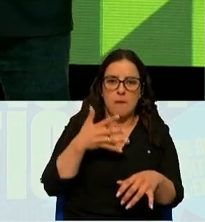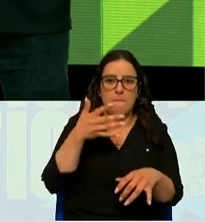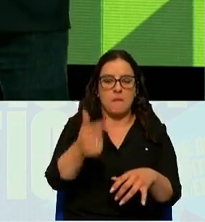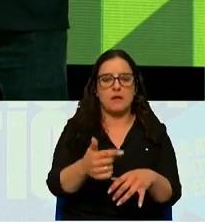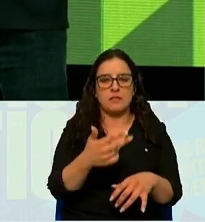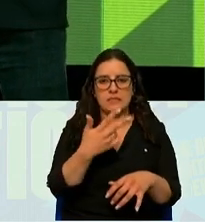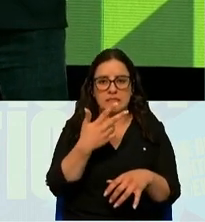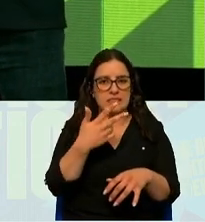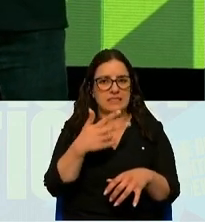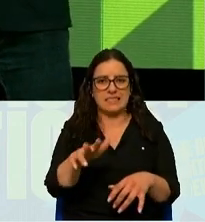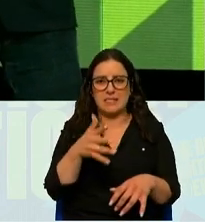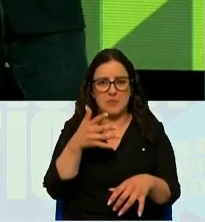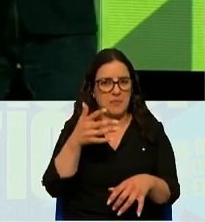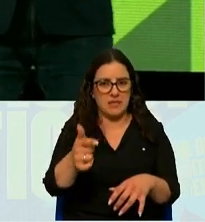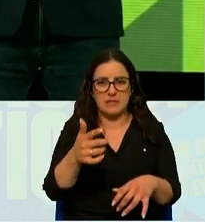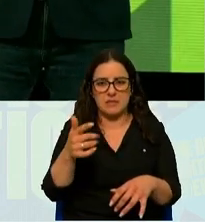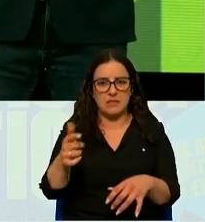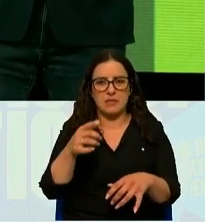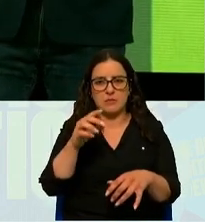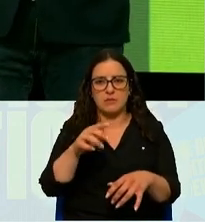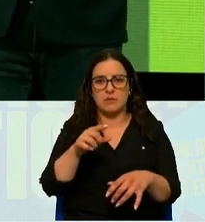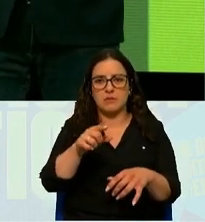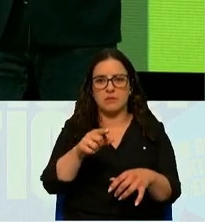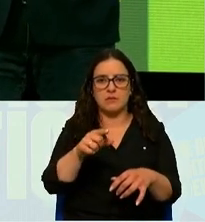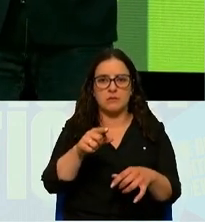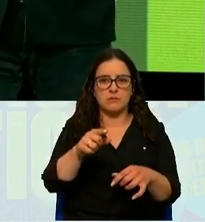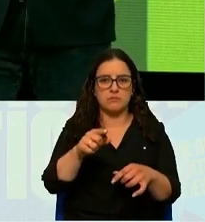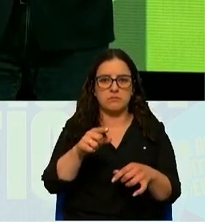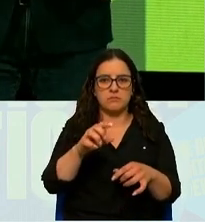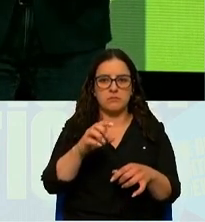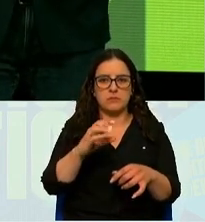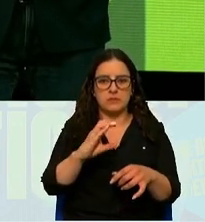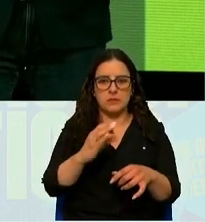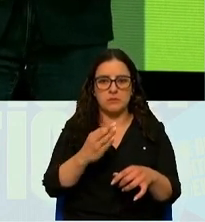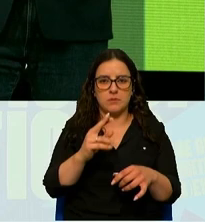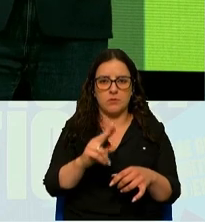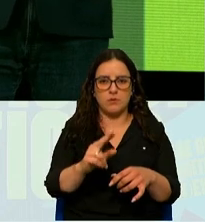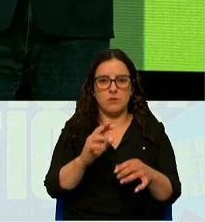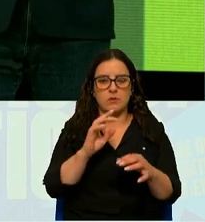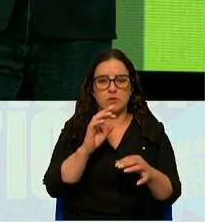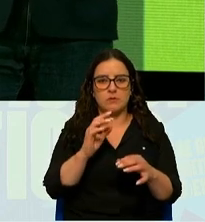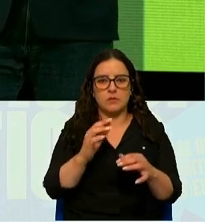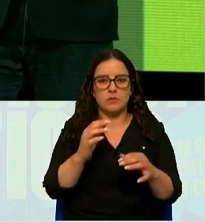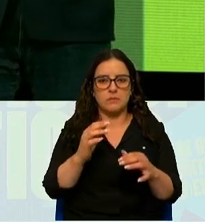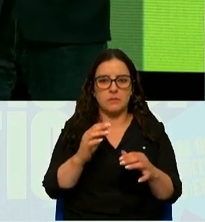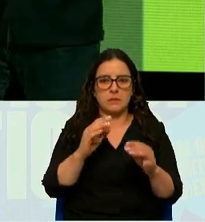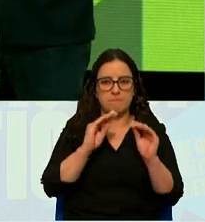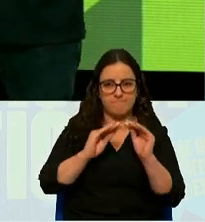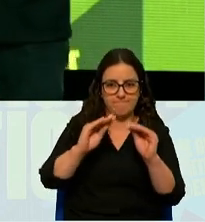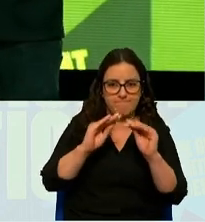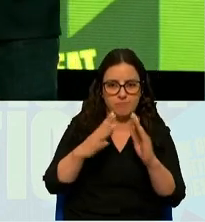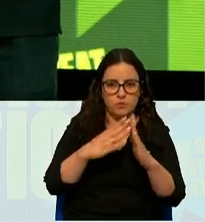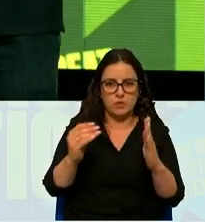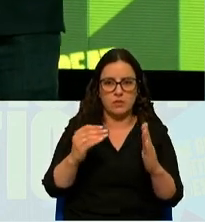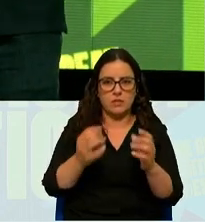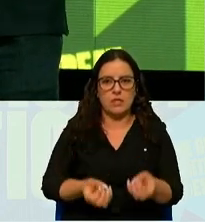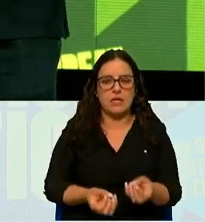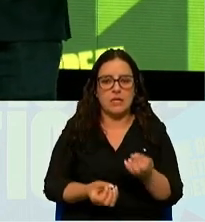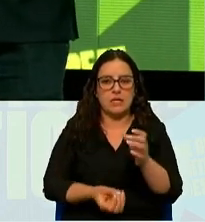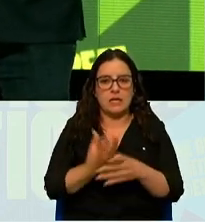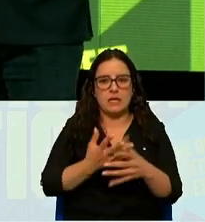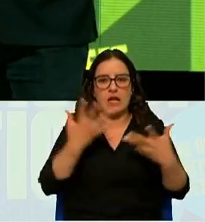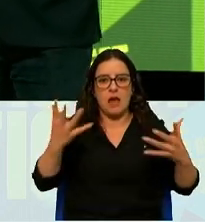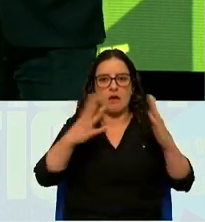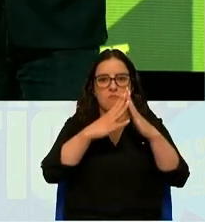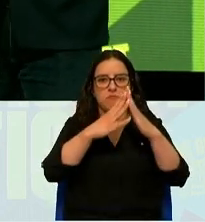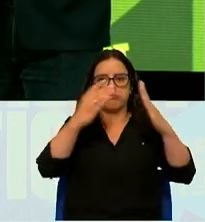hundreds of thousands of GPUs and CPUs to train that model, accomplishing, being able to create these massive, large models that are